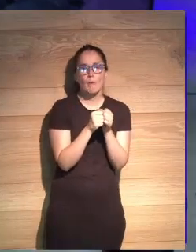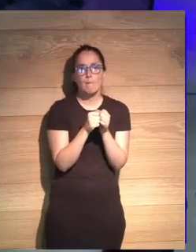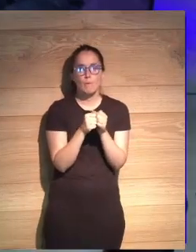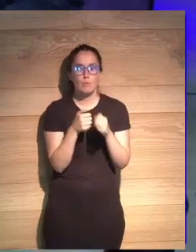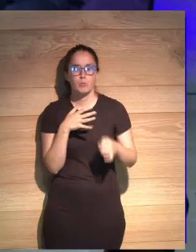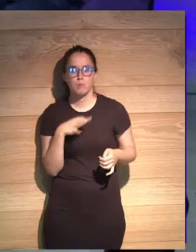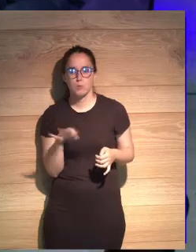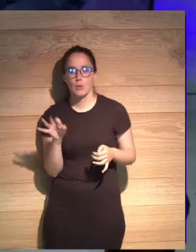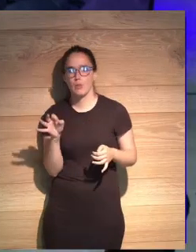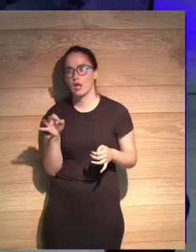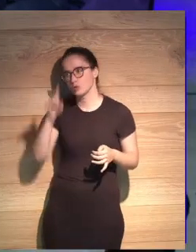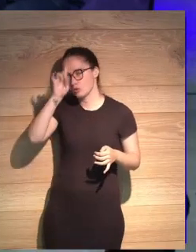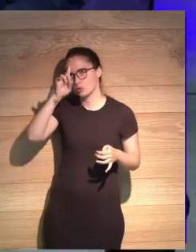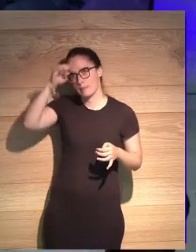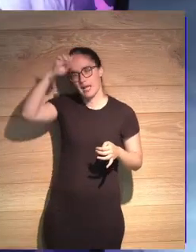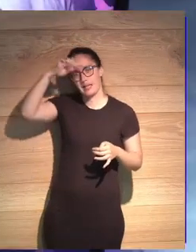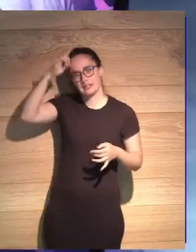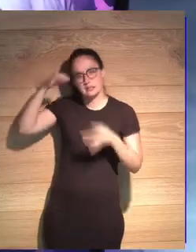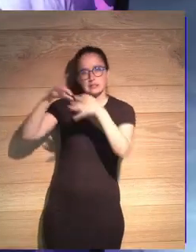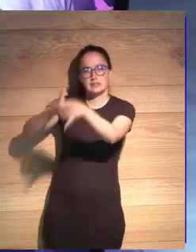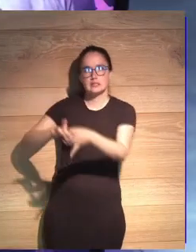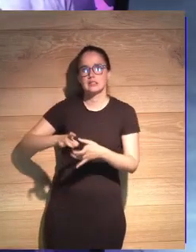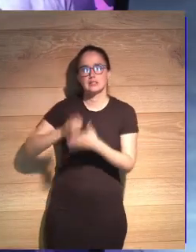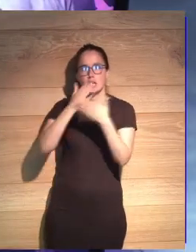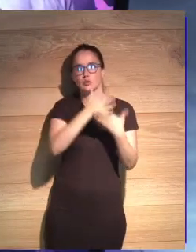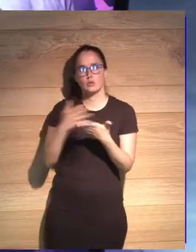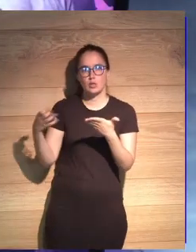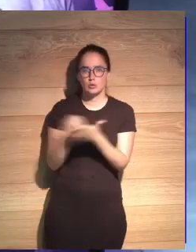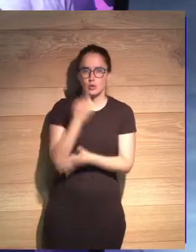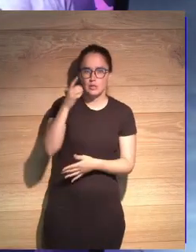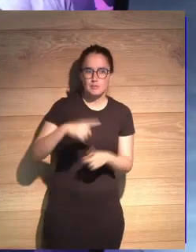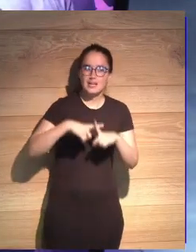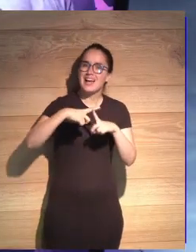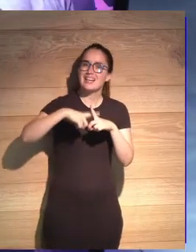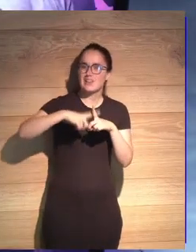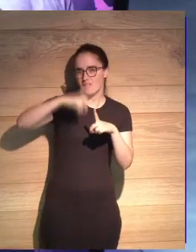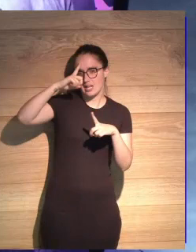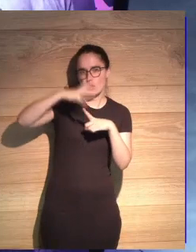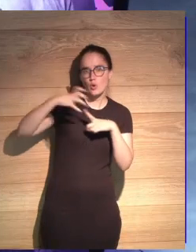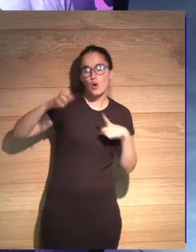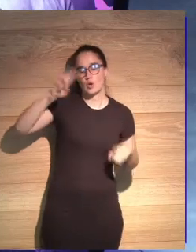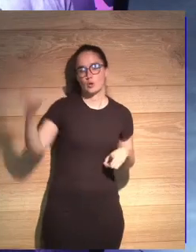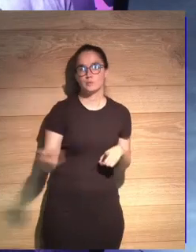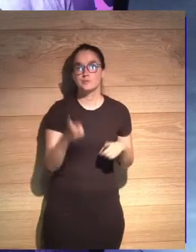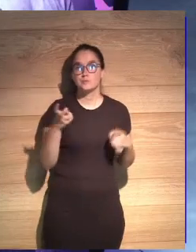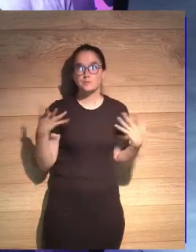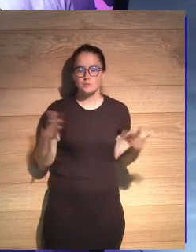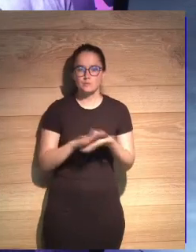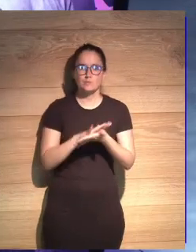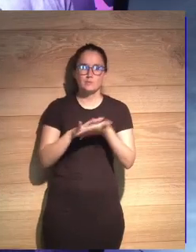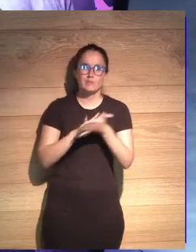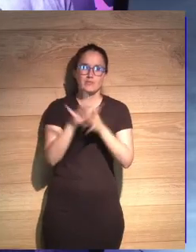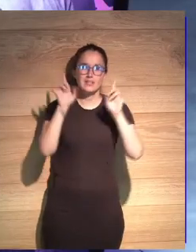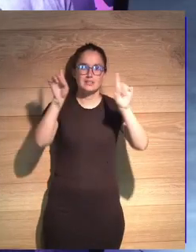content of video games would be more cultural, We are analyzing all the